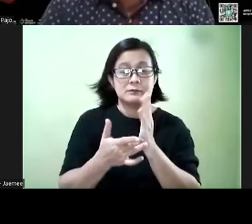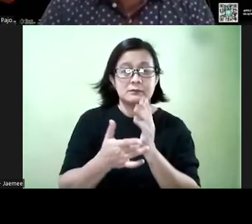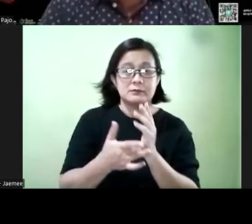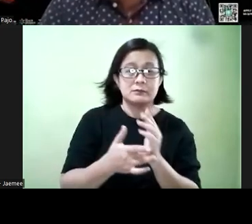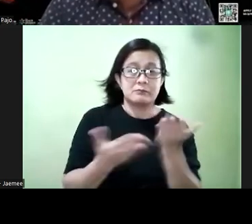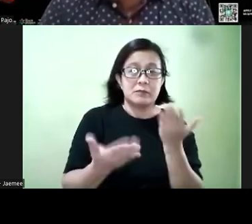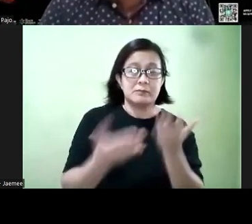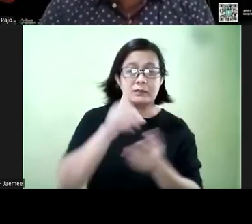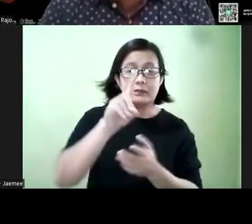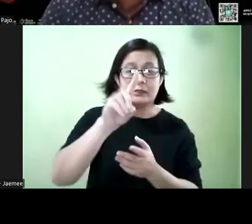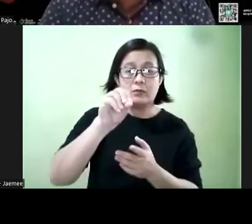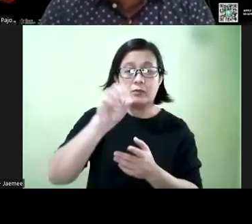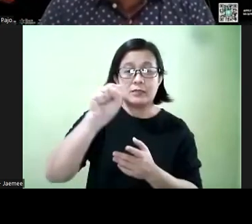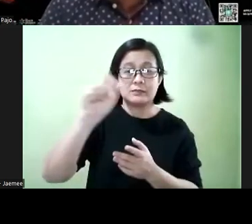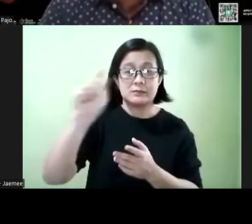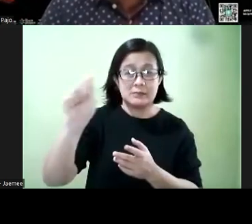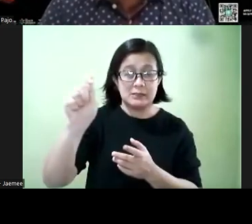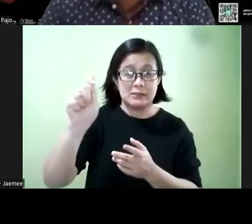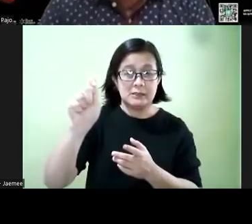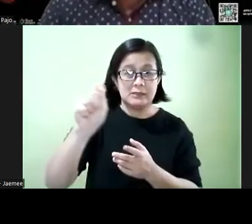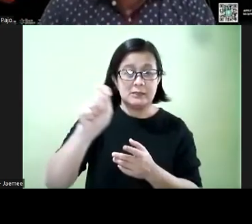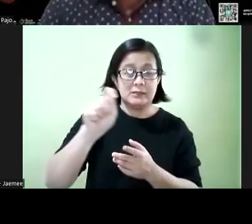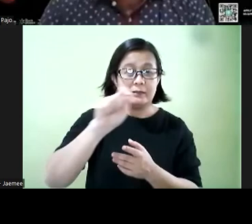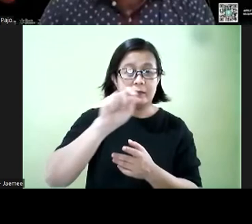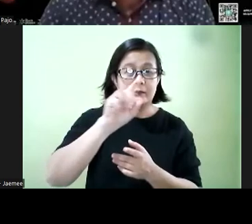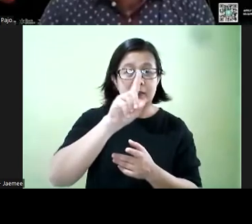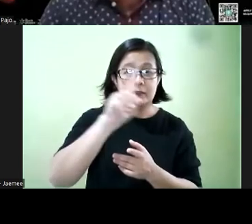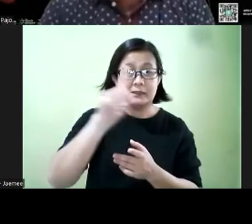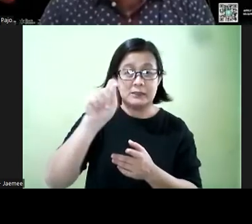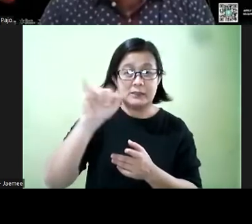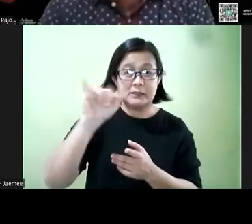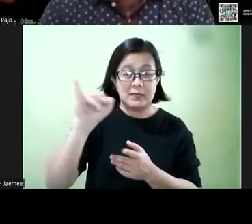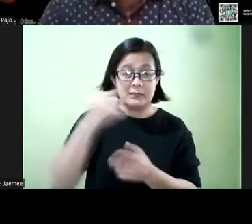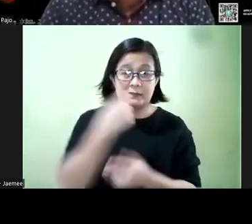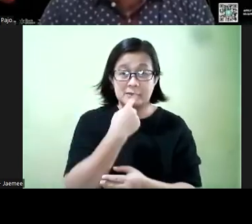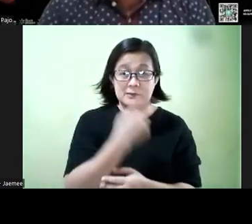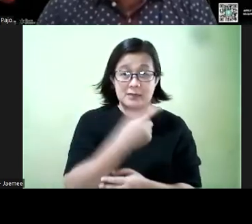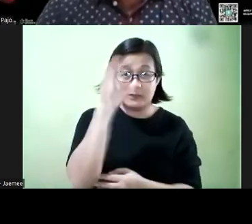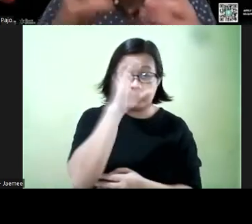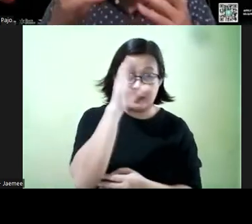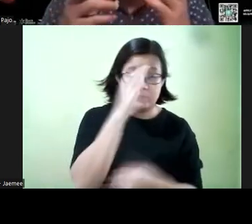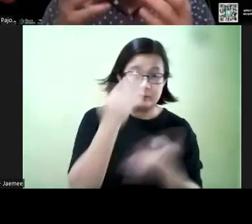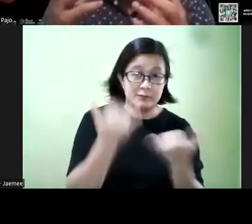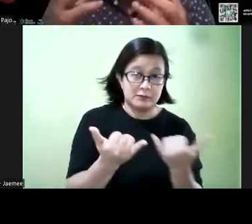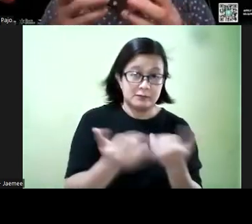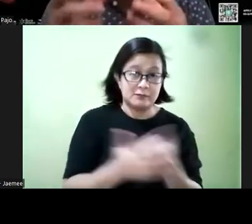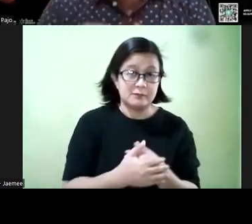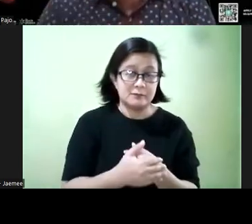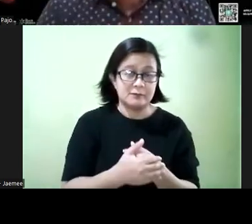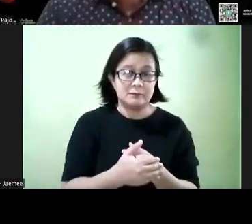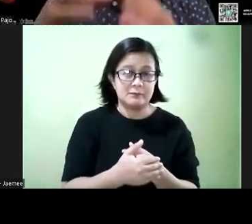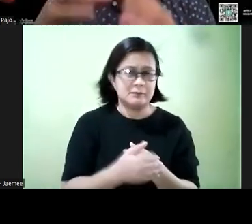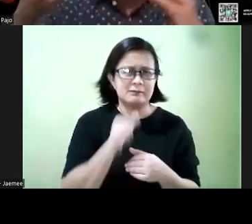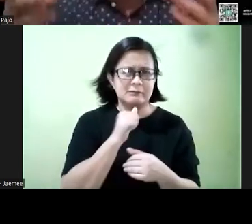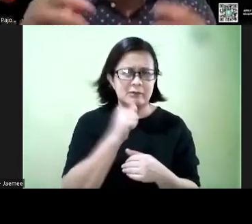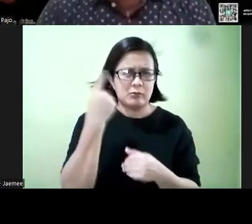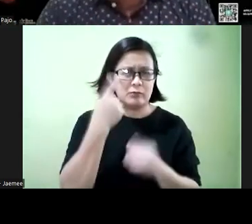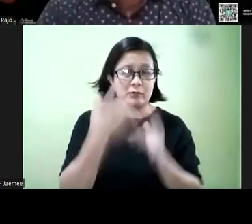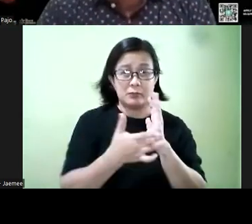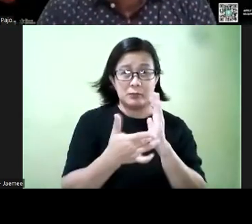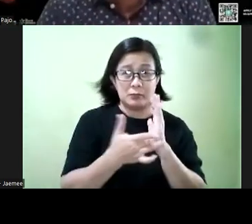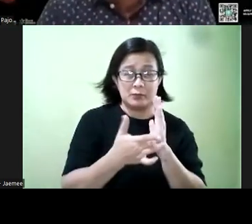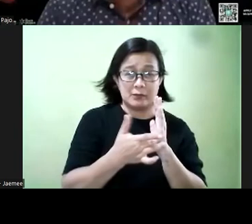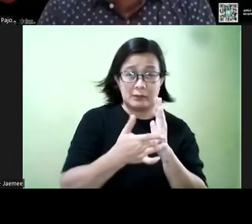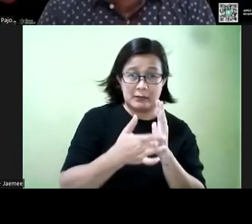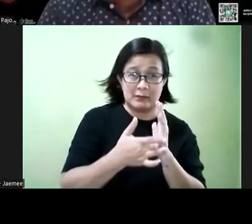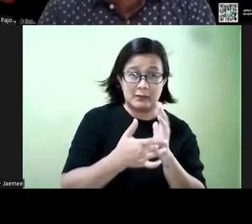DOST TBIs are looking on. And that it doesn't have like tech, like it's a computer, like